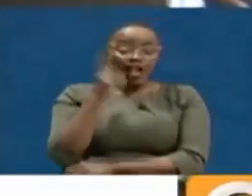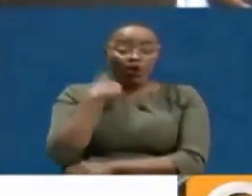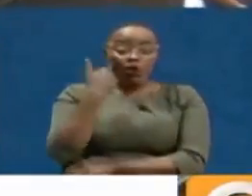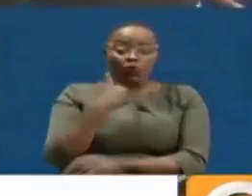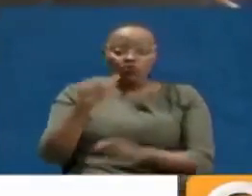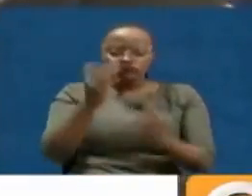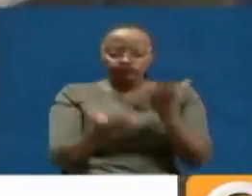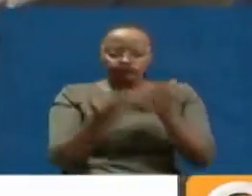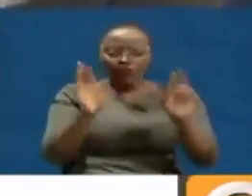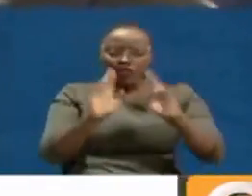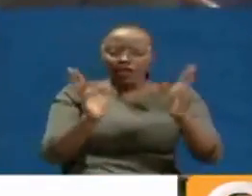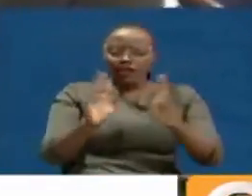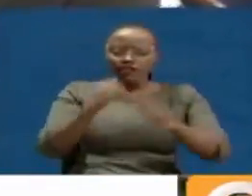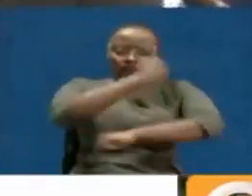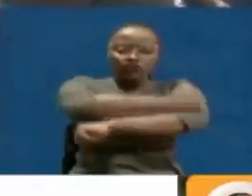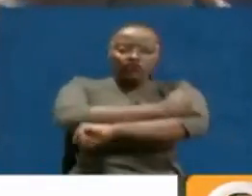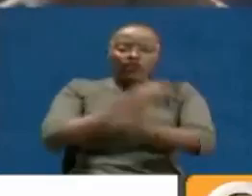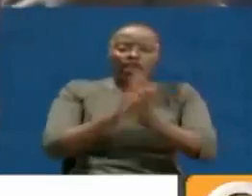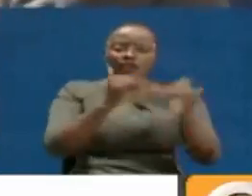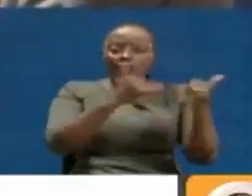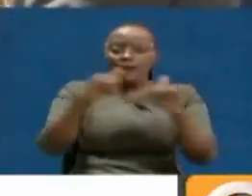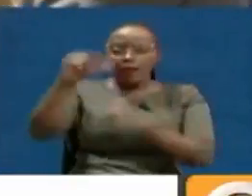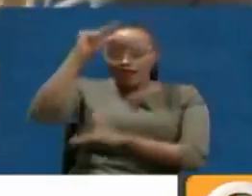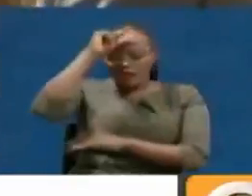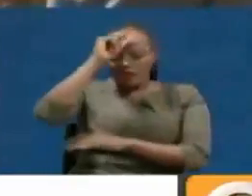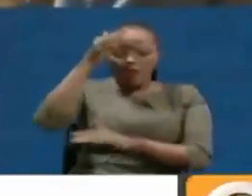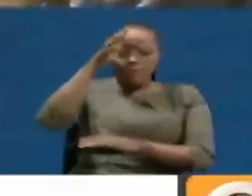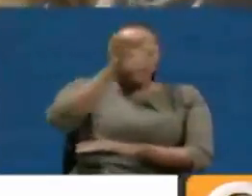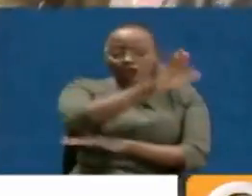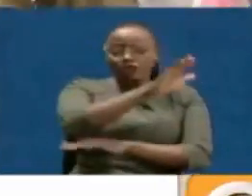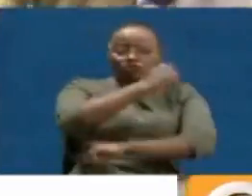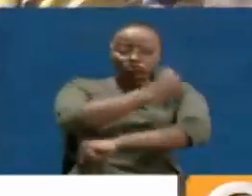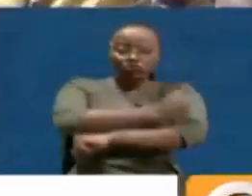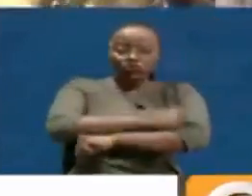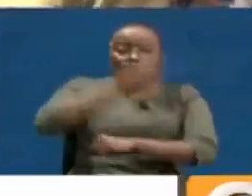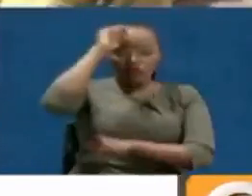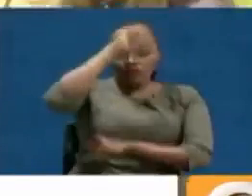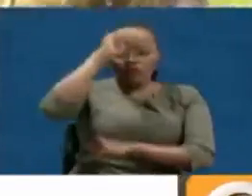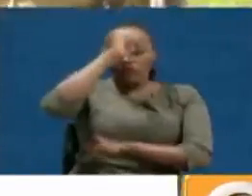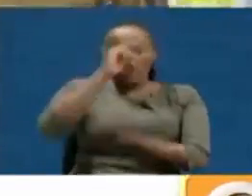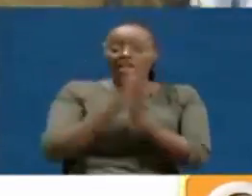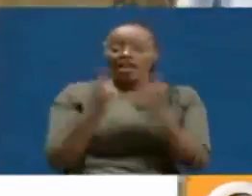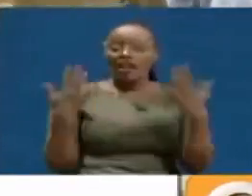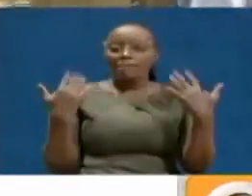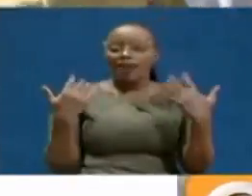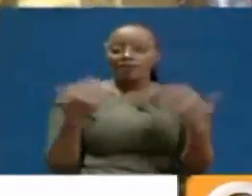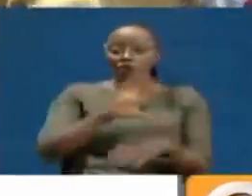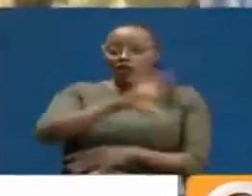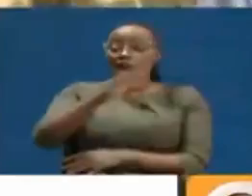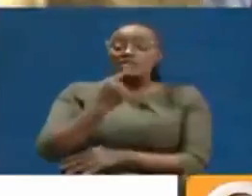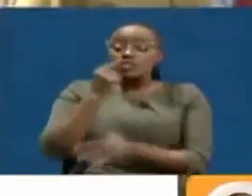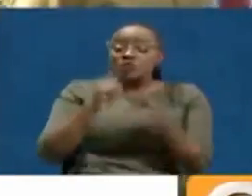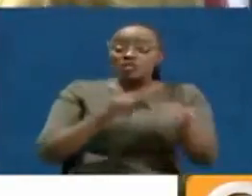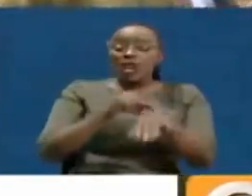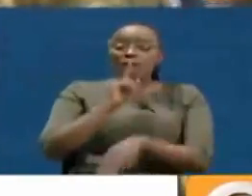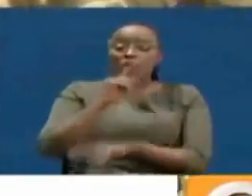was assessing the preparedness of schools in implementing the government's back-to-school roadmap in Tharaka Nithi and Meru counties, hinting on the move when